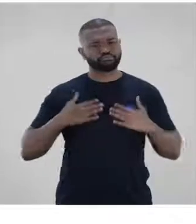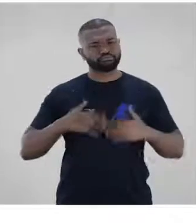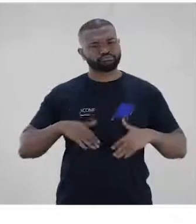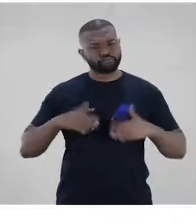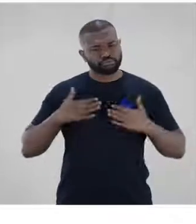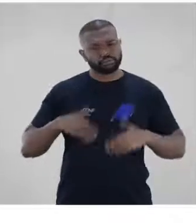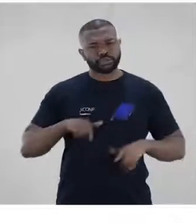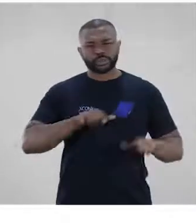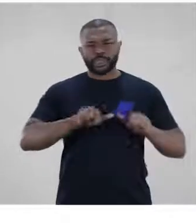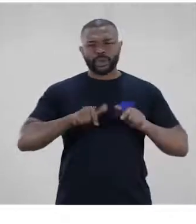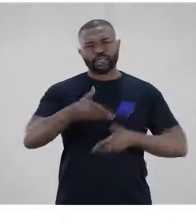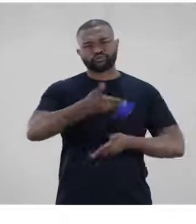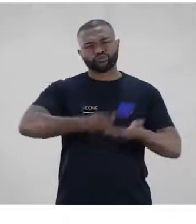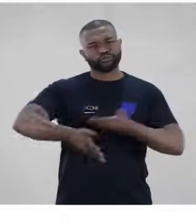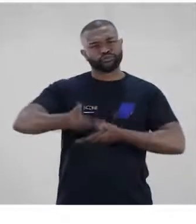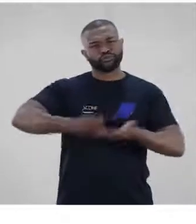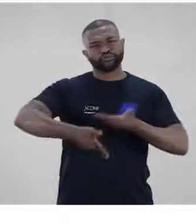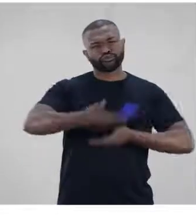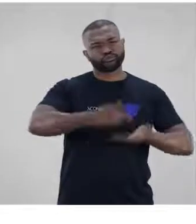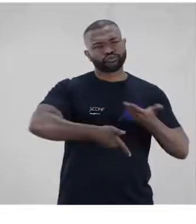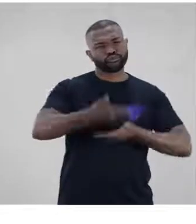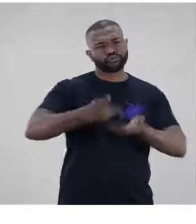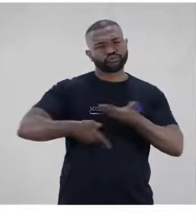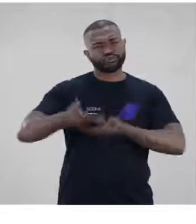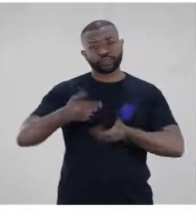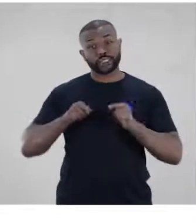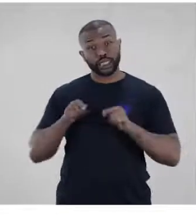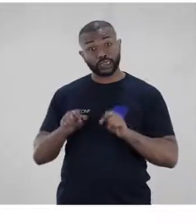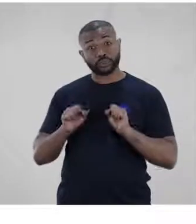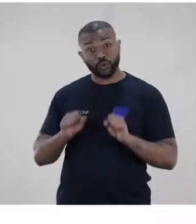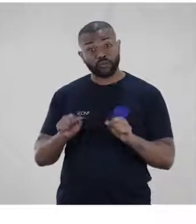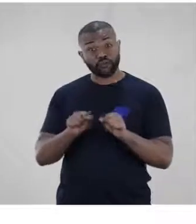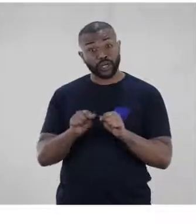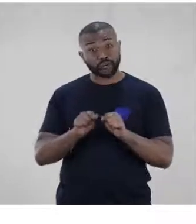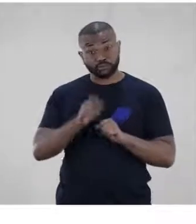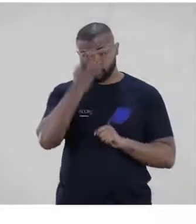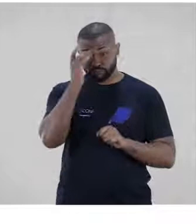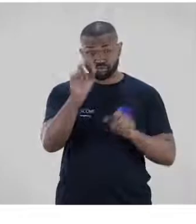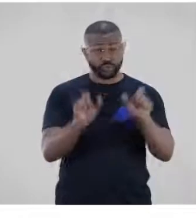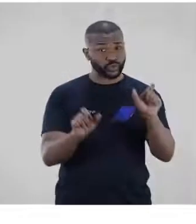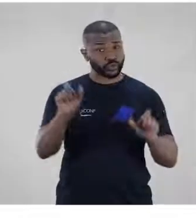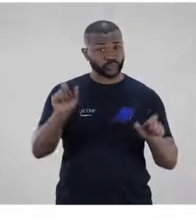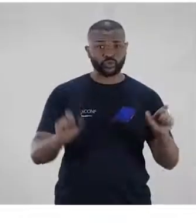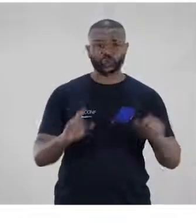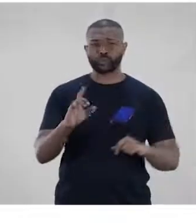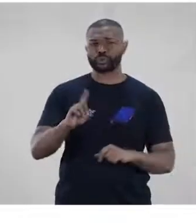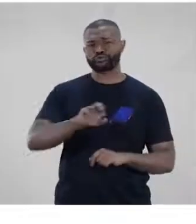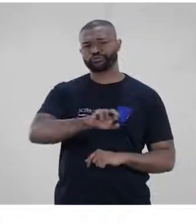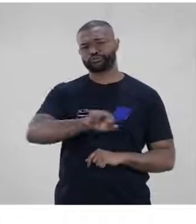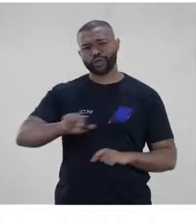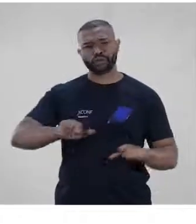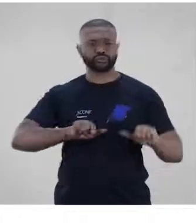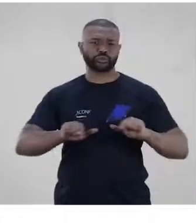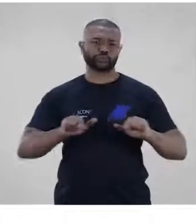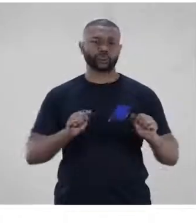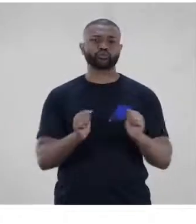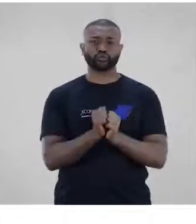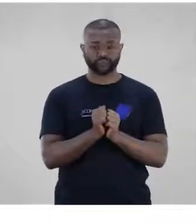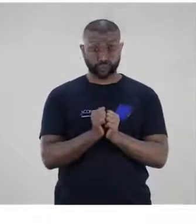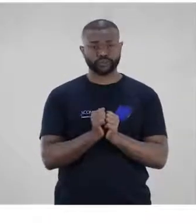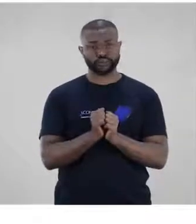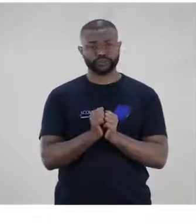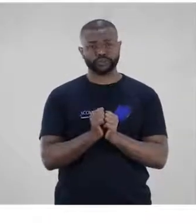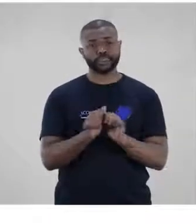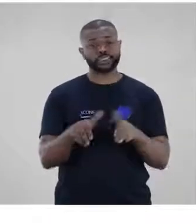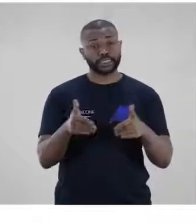and that can be done, in a federated fashion, as in people from different domains coming together and forming the nexus of this kind of federated